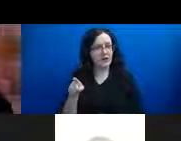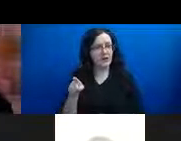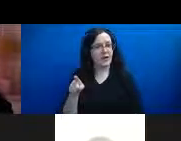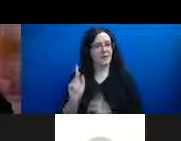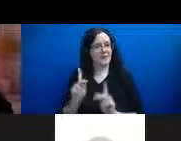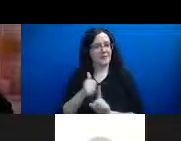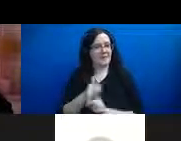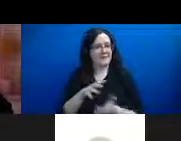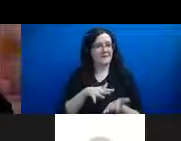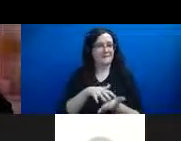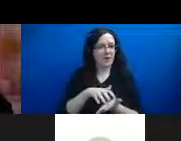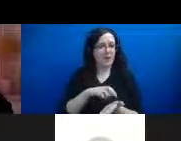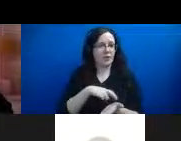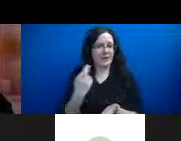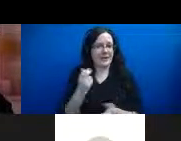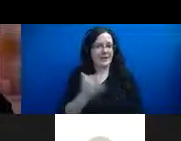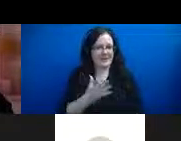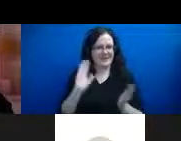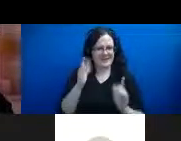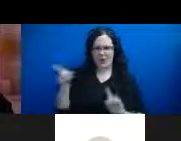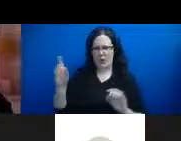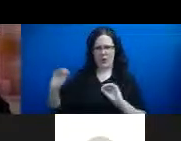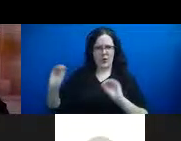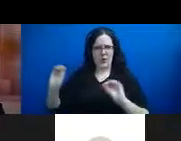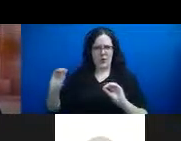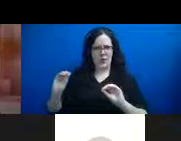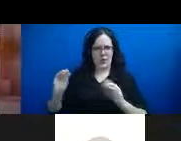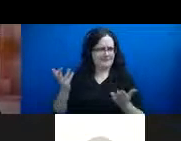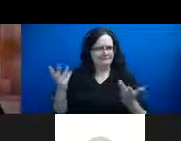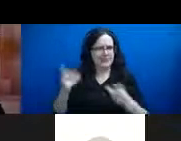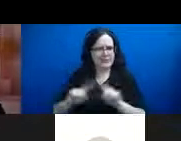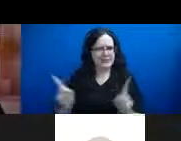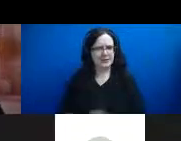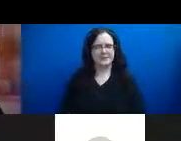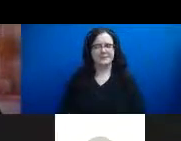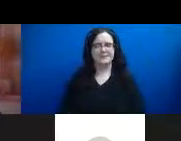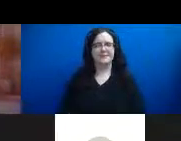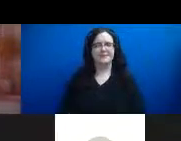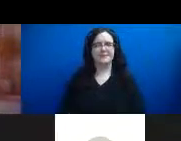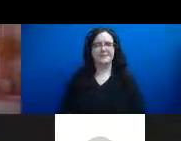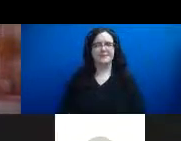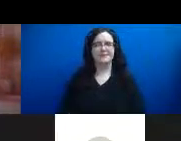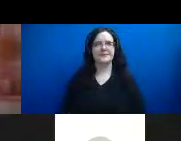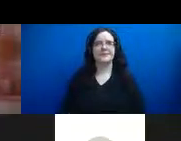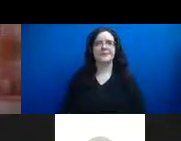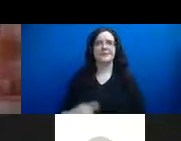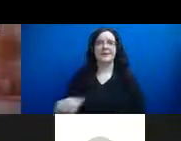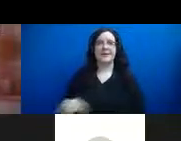and compared to those who do not. And what we're seeing that it is